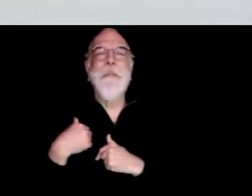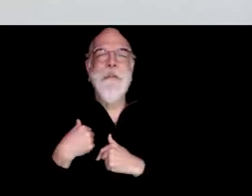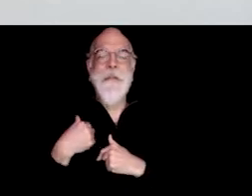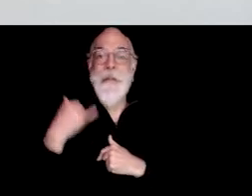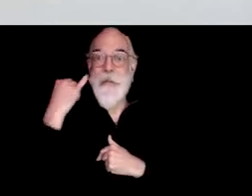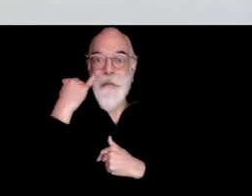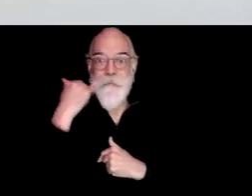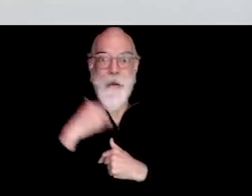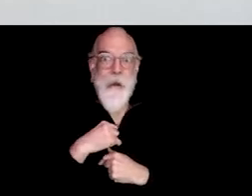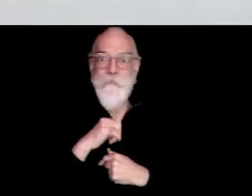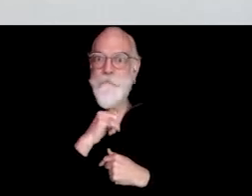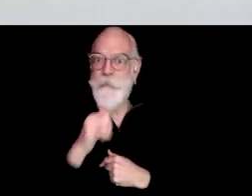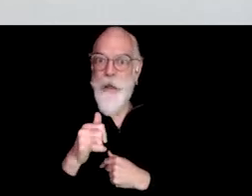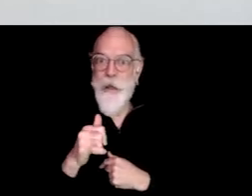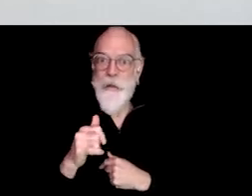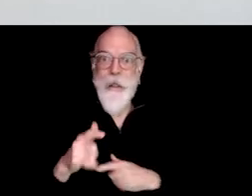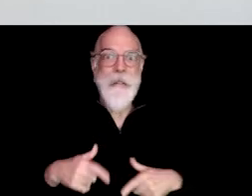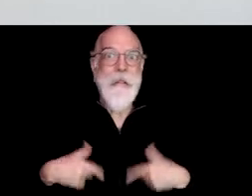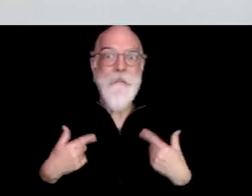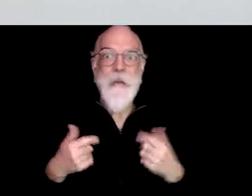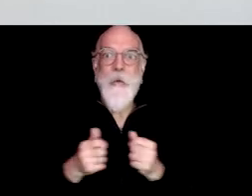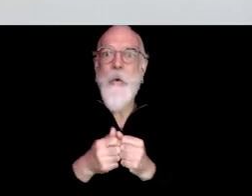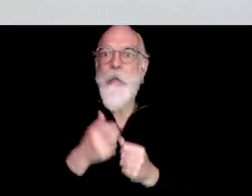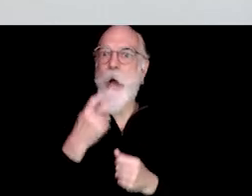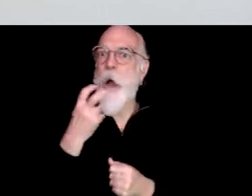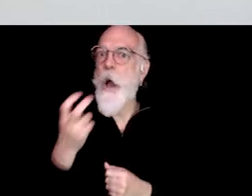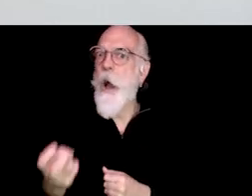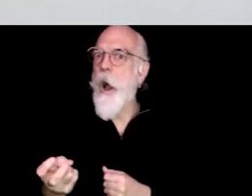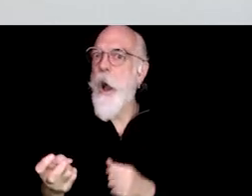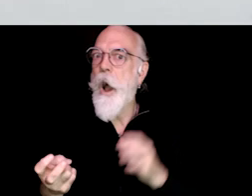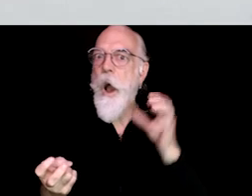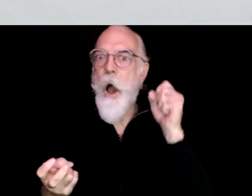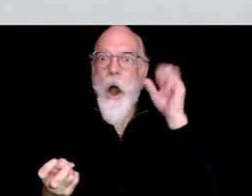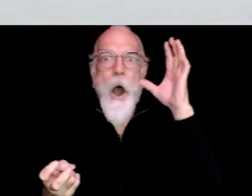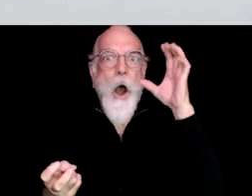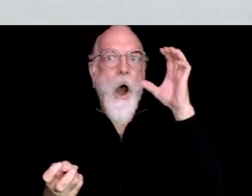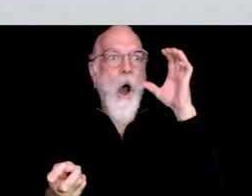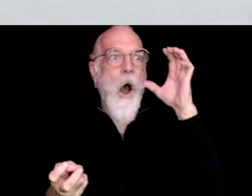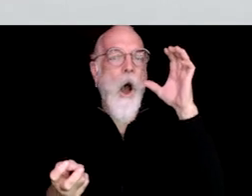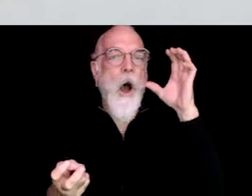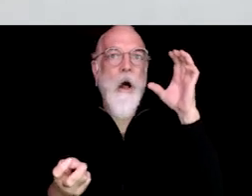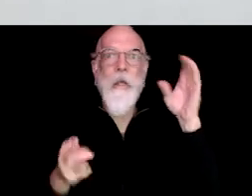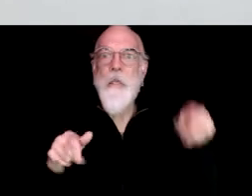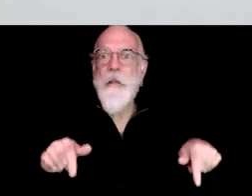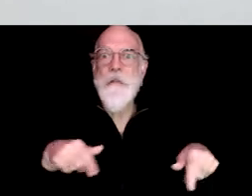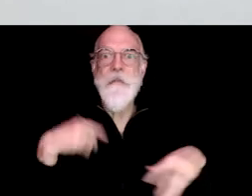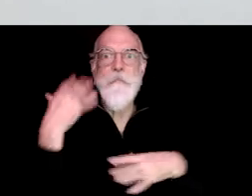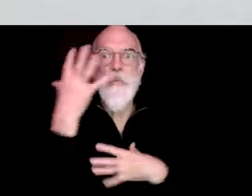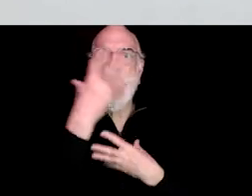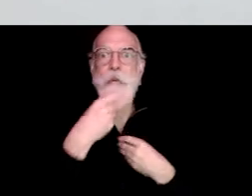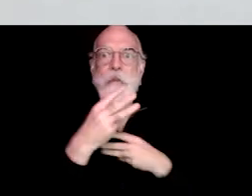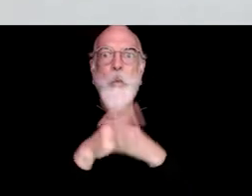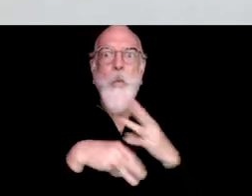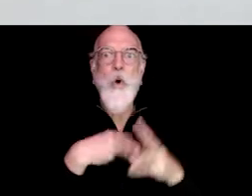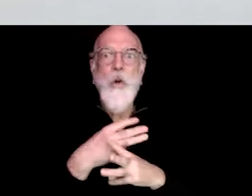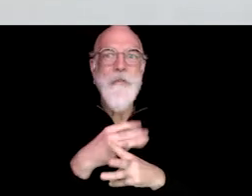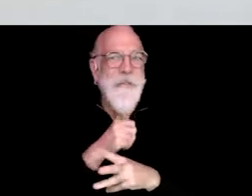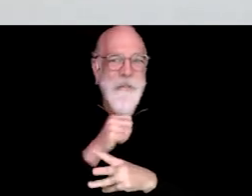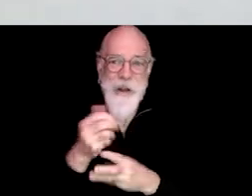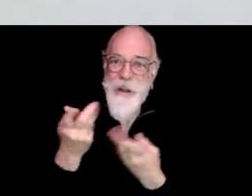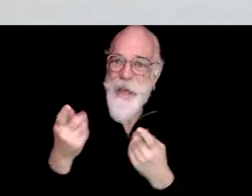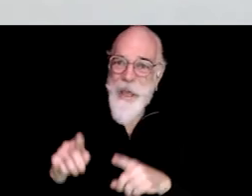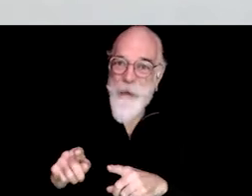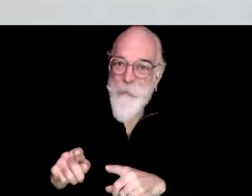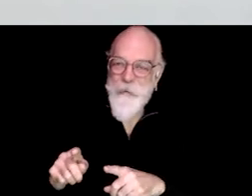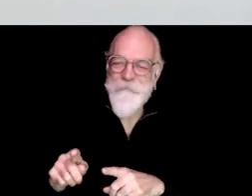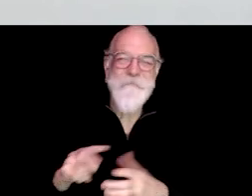if I'm not going around in awe and wonder at the beauty of this natural world, then I'm not paying attention. And it's